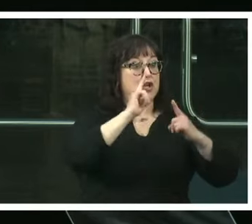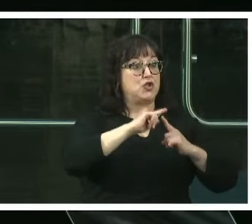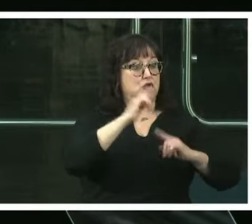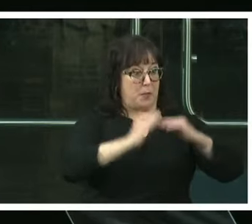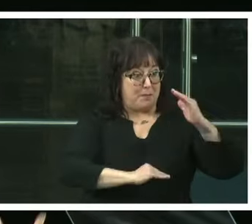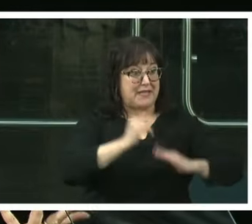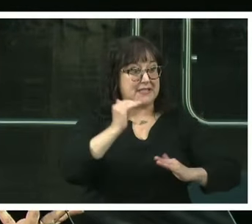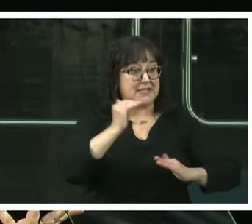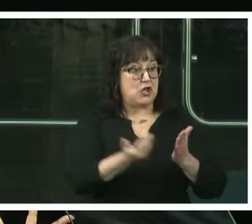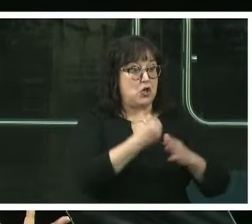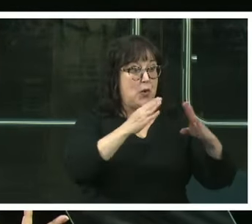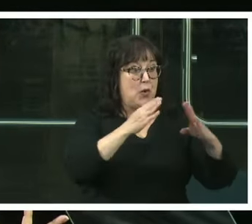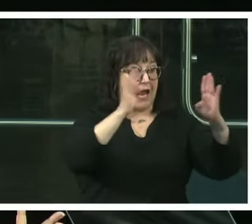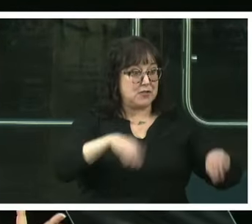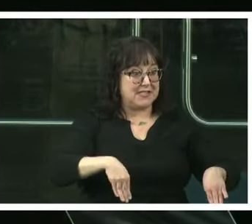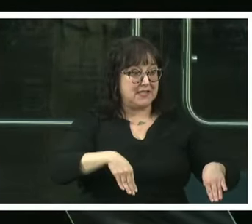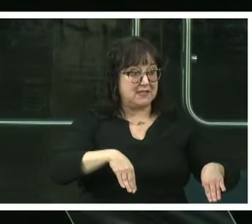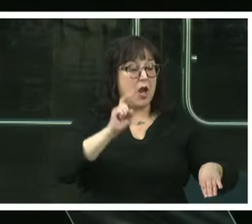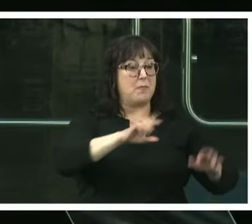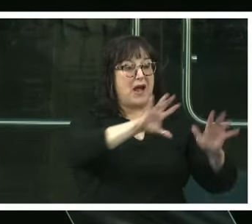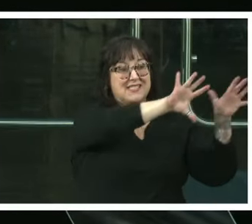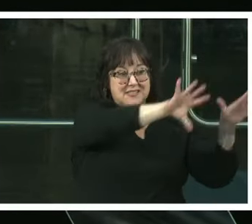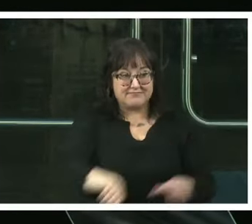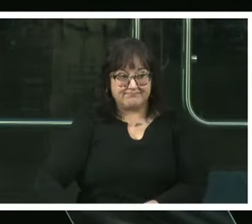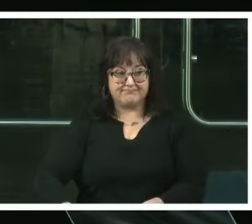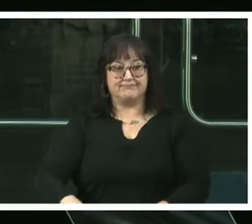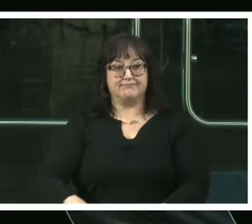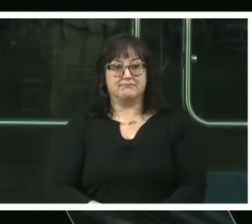housing, period. That's it.